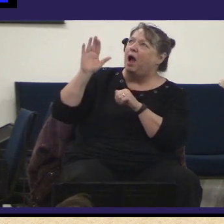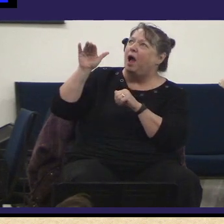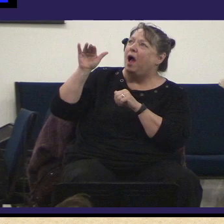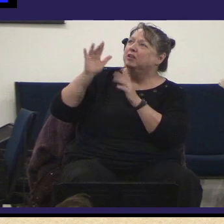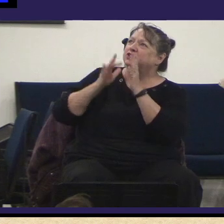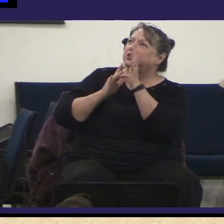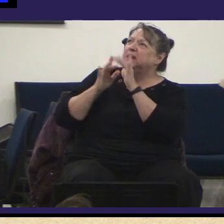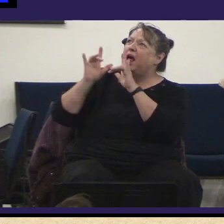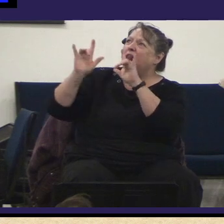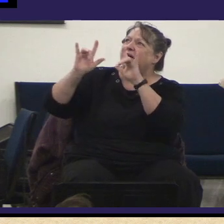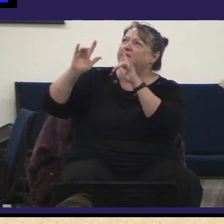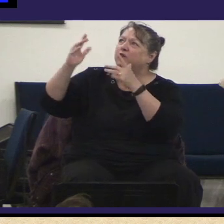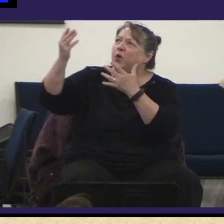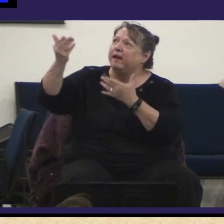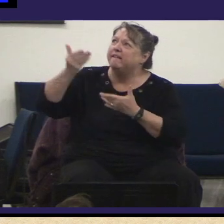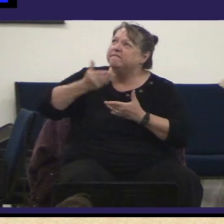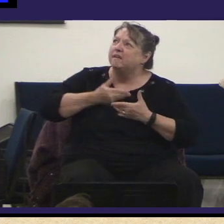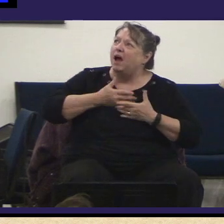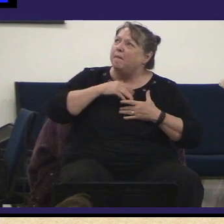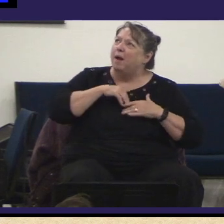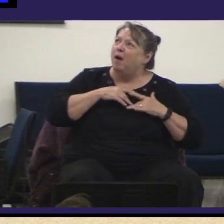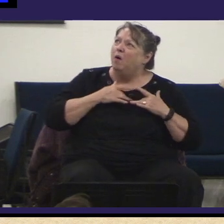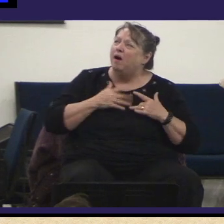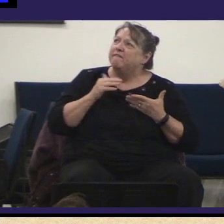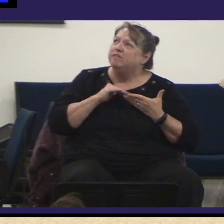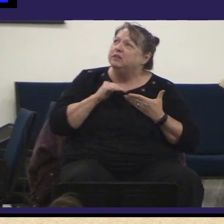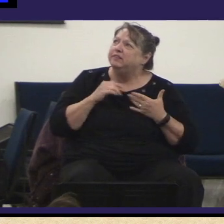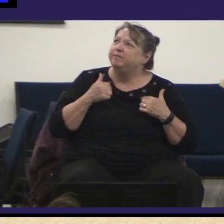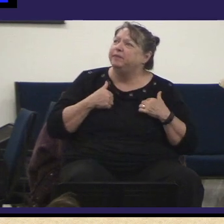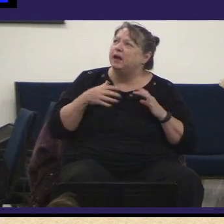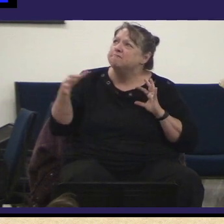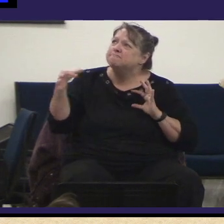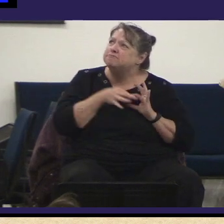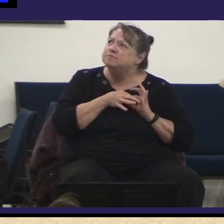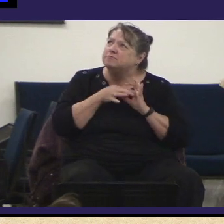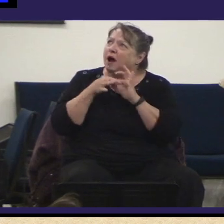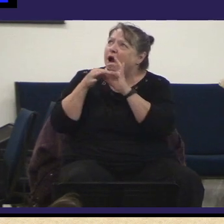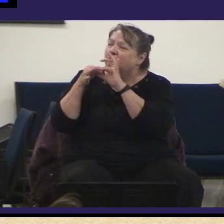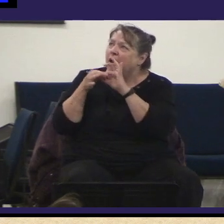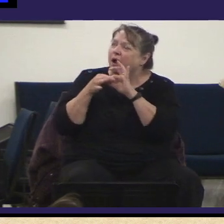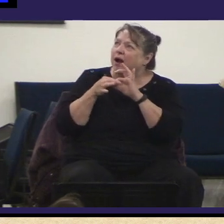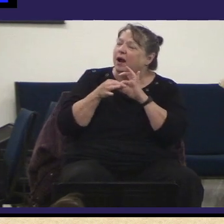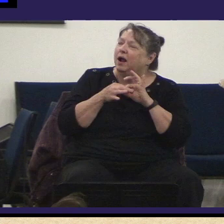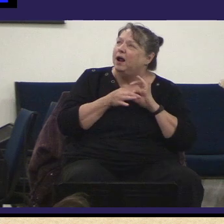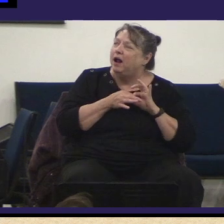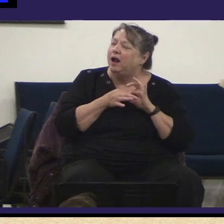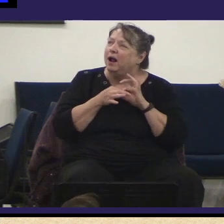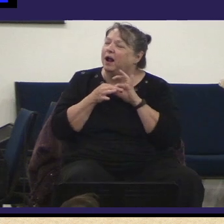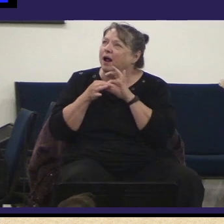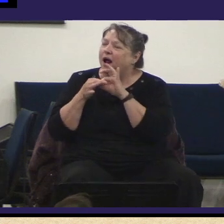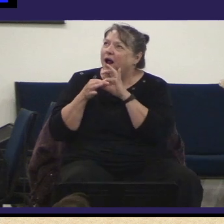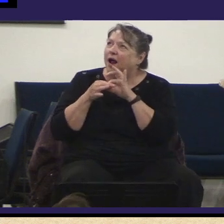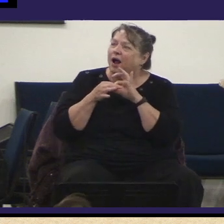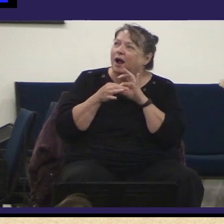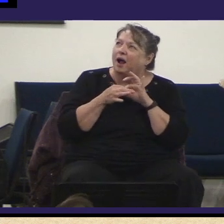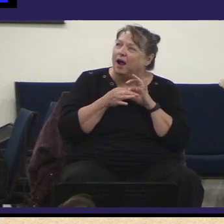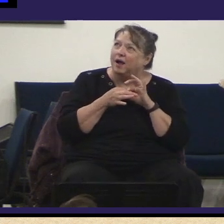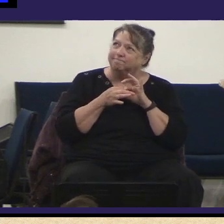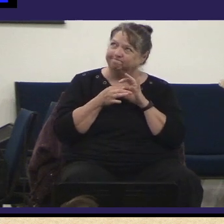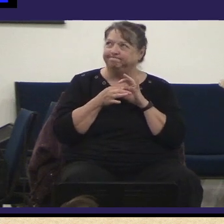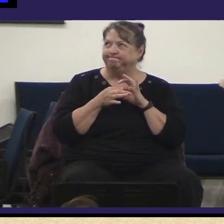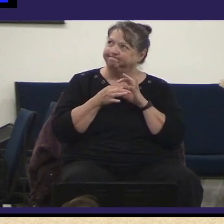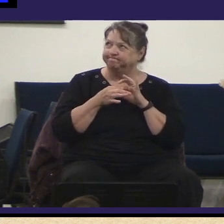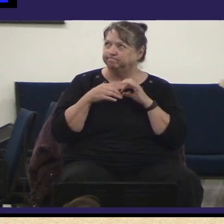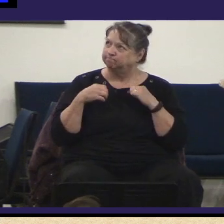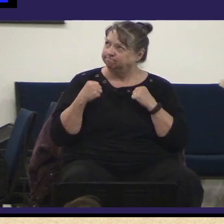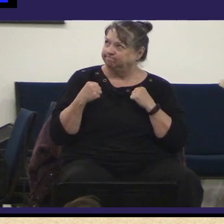the right place with Jesus. Unless we're standing with him, unless he is our strength and our shield and